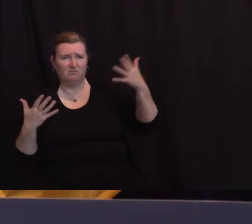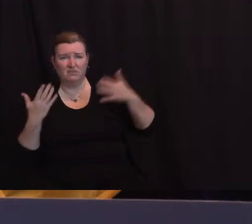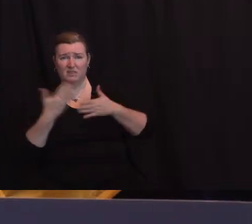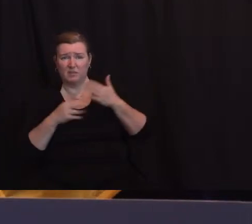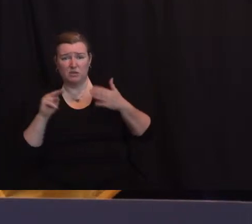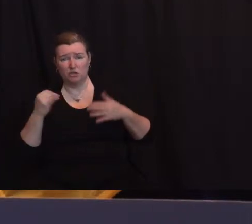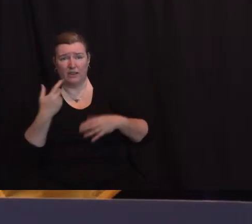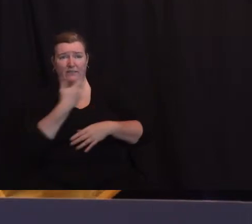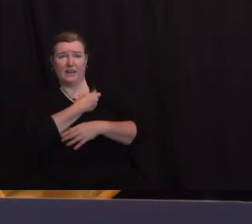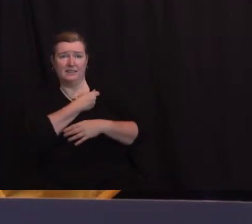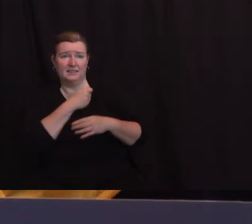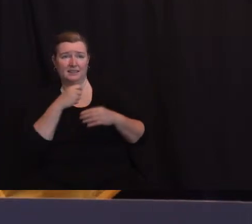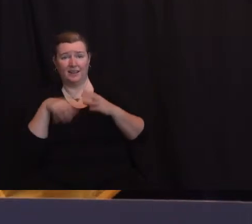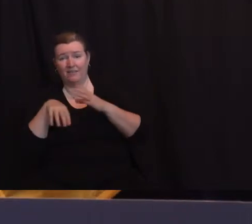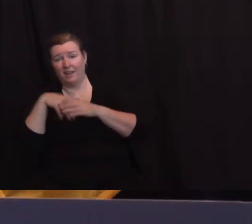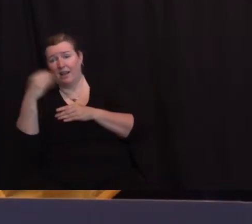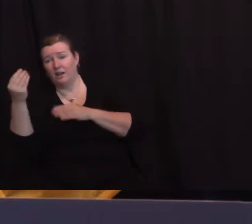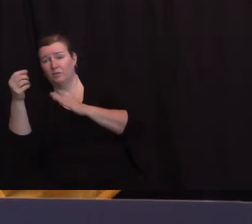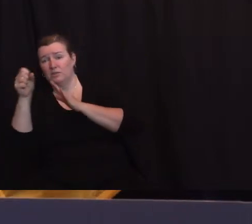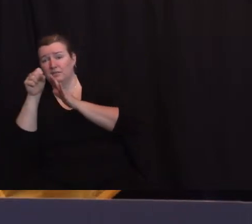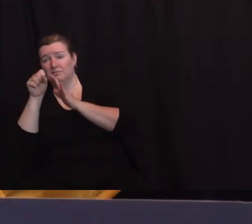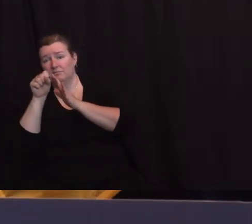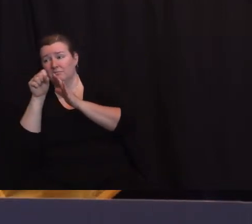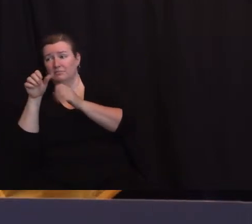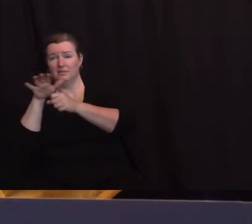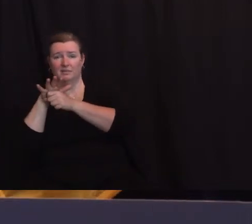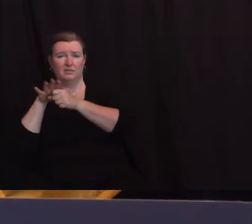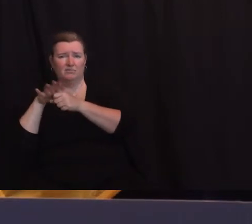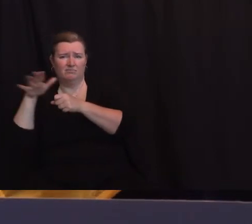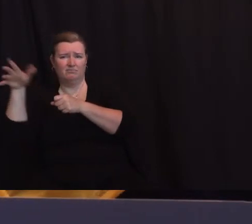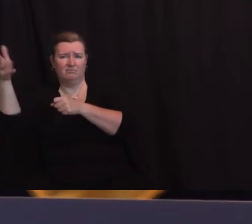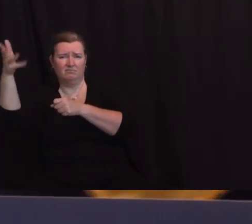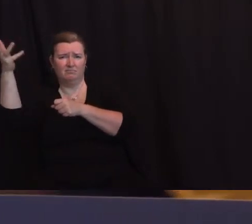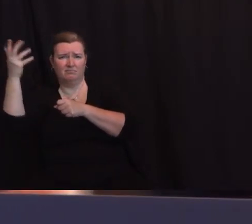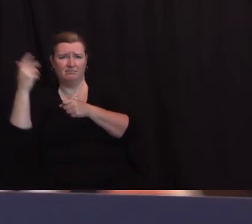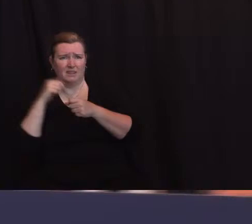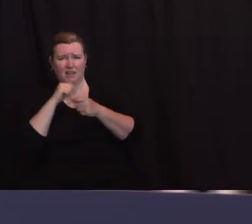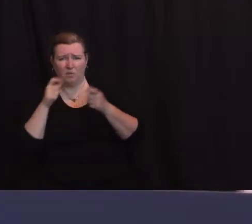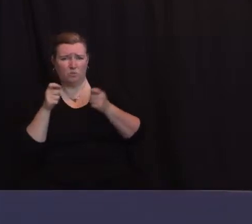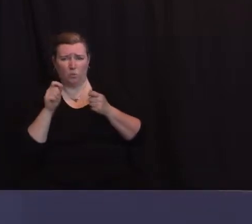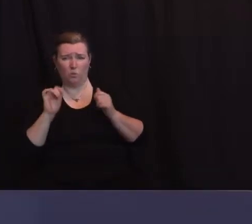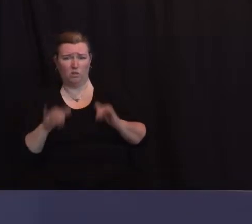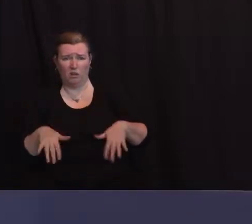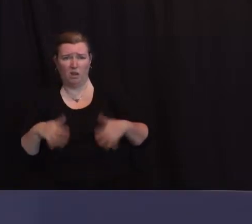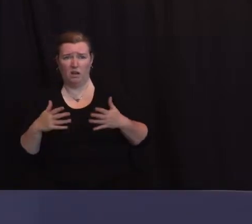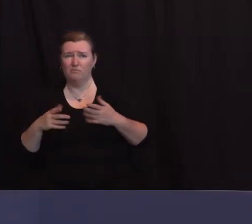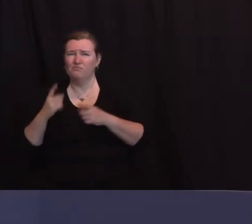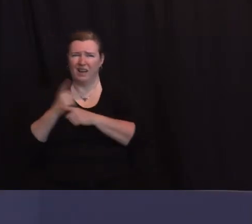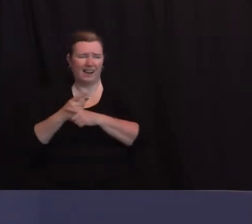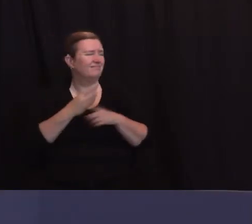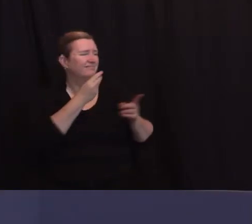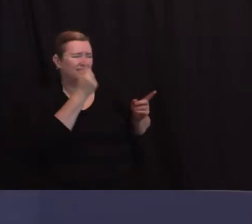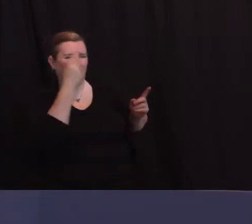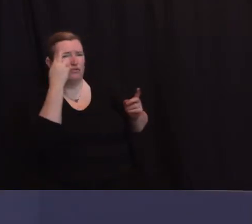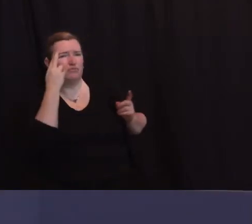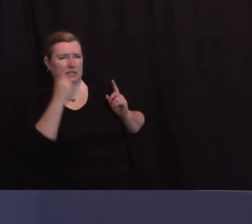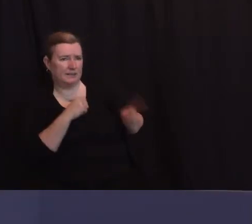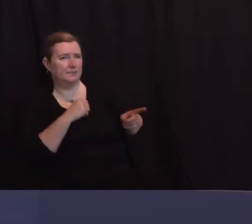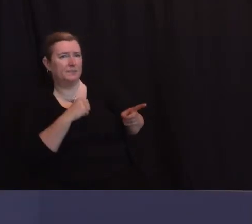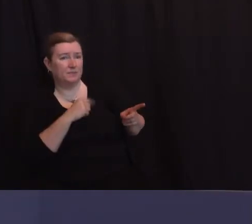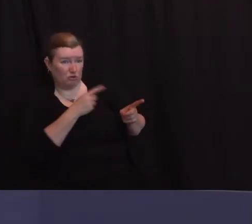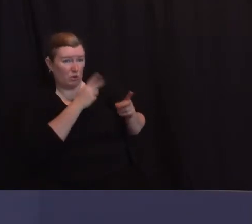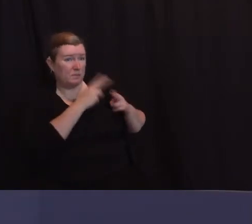some other form or channel than we have control over. Anything there's you want to? Several reasons. Exactly the reason that you